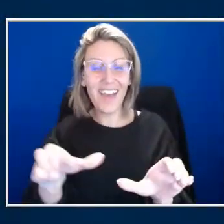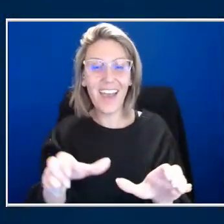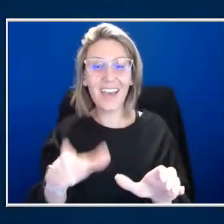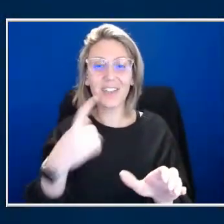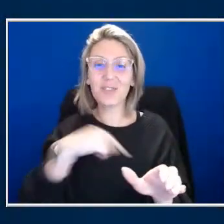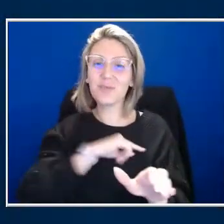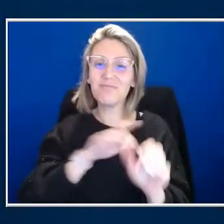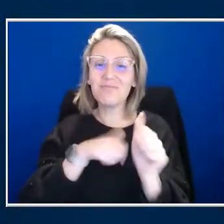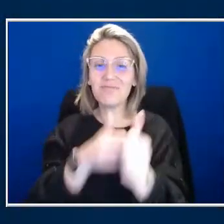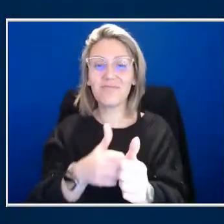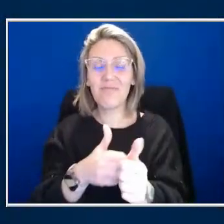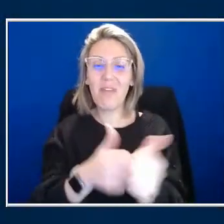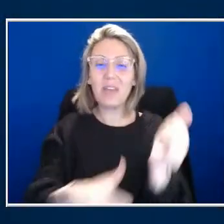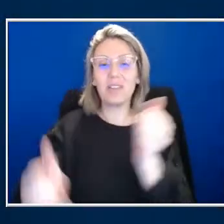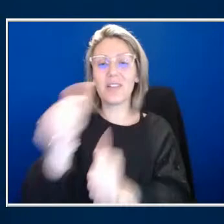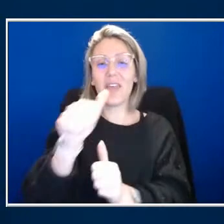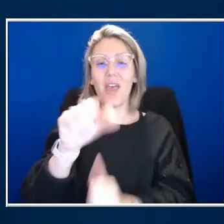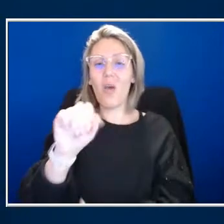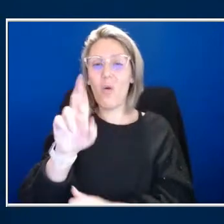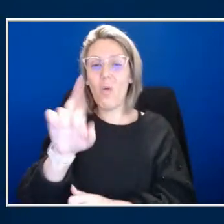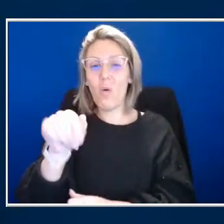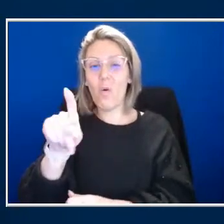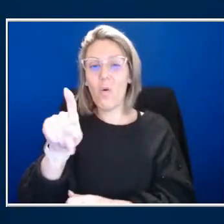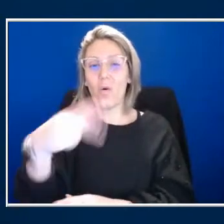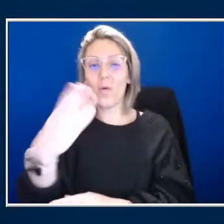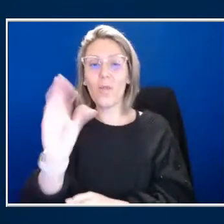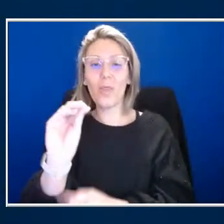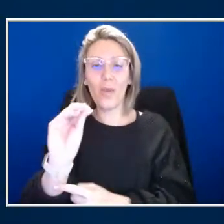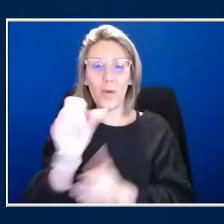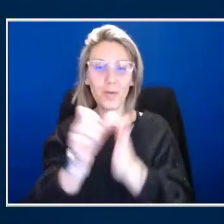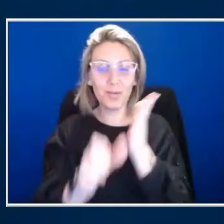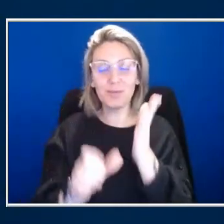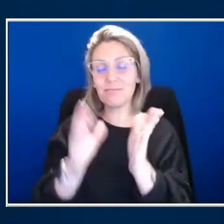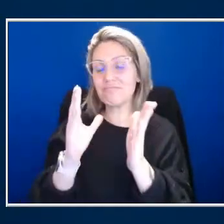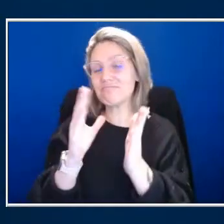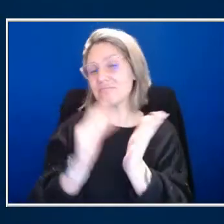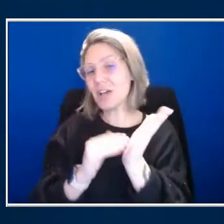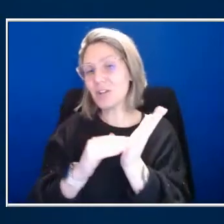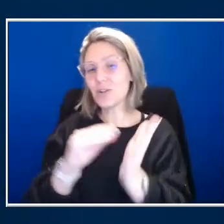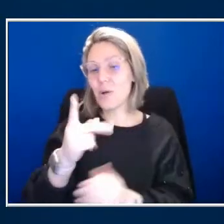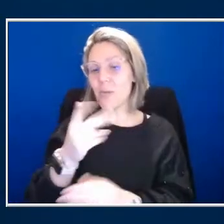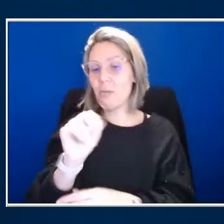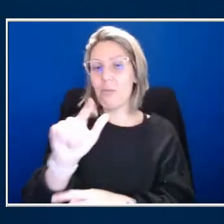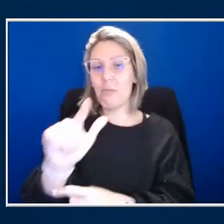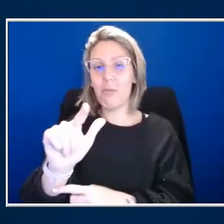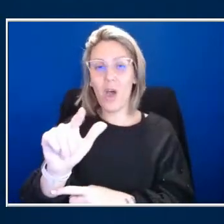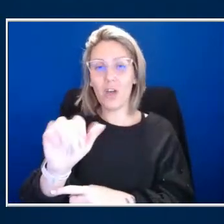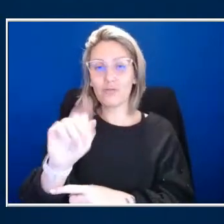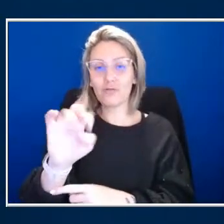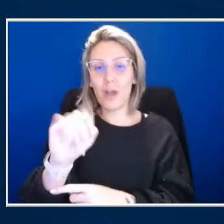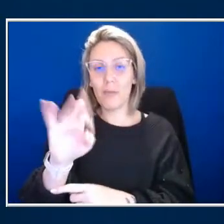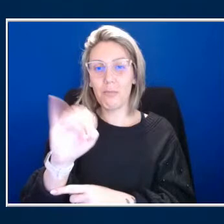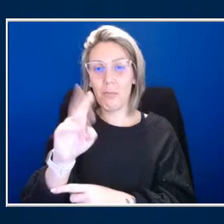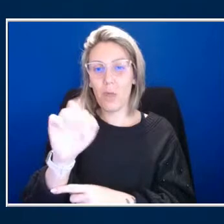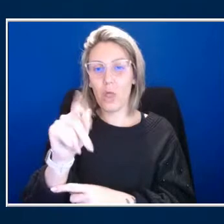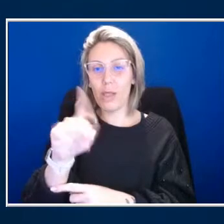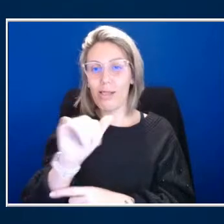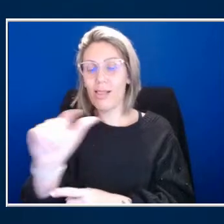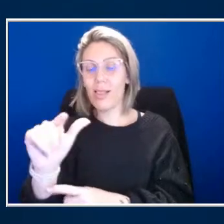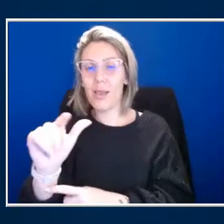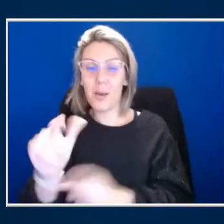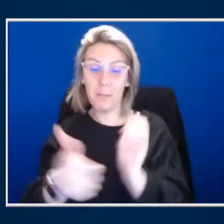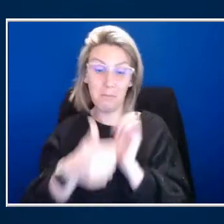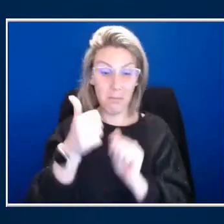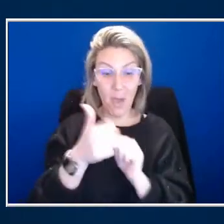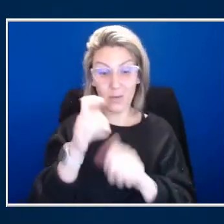head orthopedic surgeon for the Kansas City Chiefs. Dr. Paul Schreppel says that most of the offseason medical work was earlier during the combine